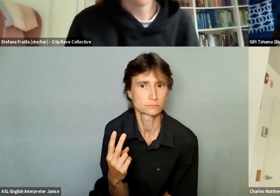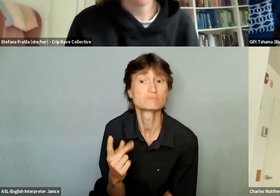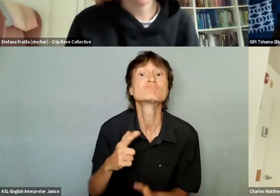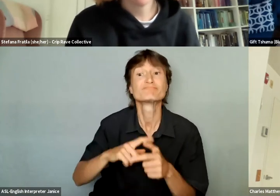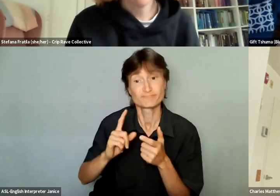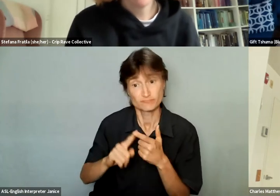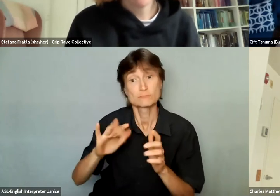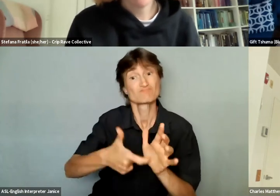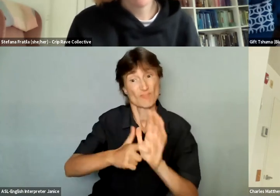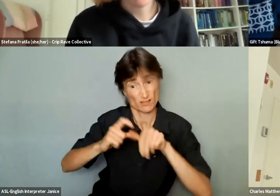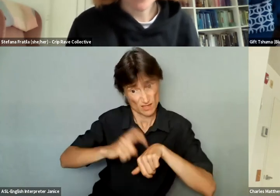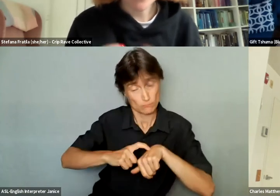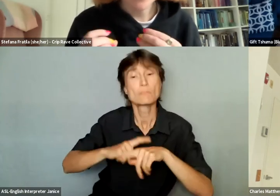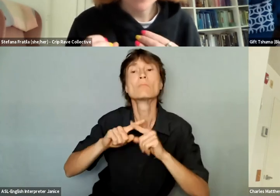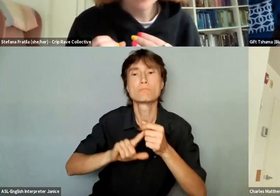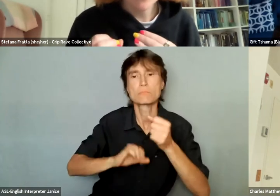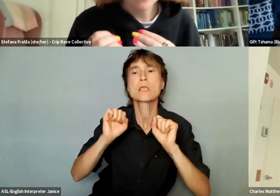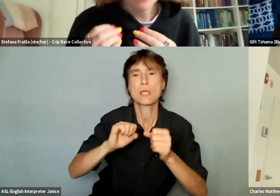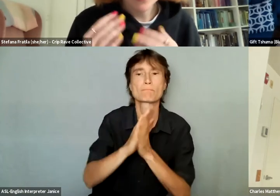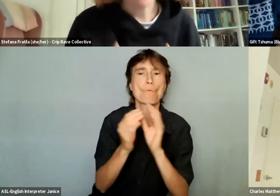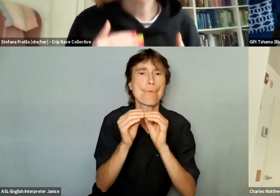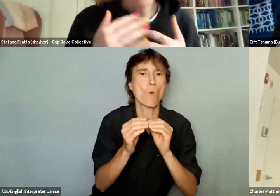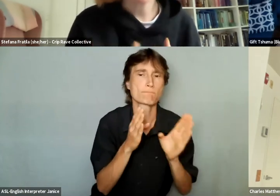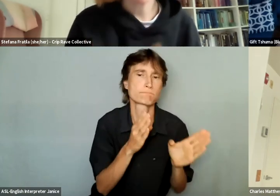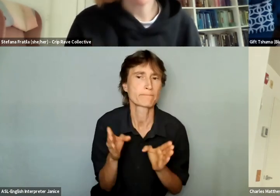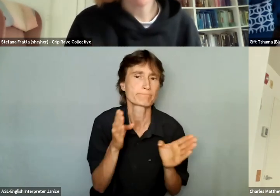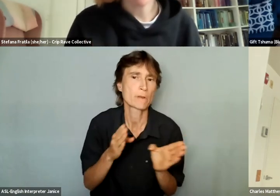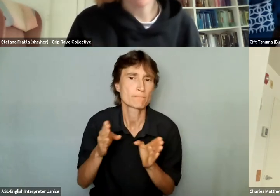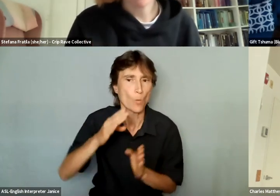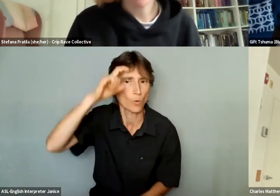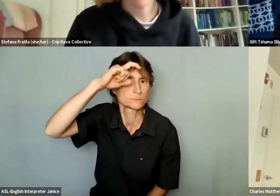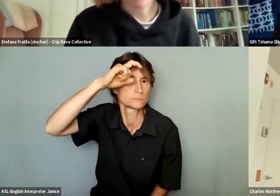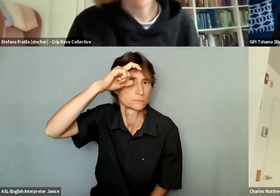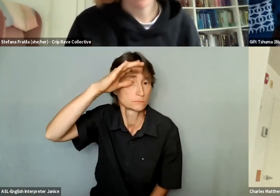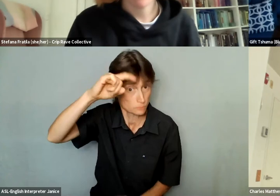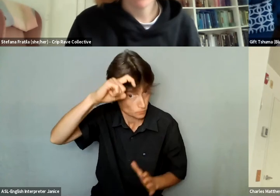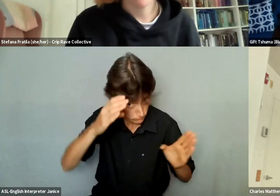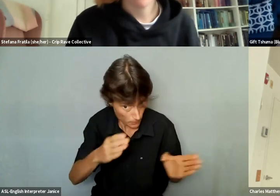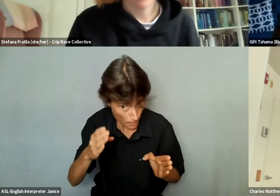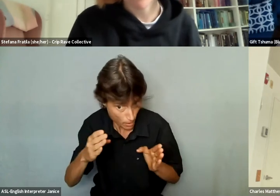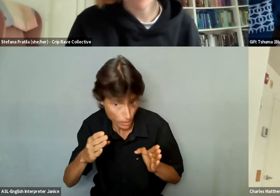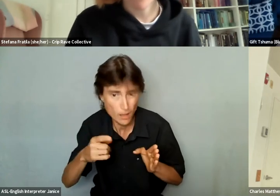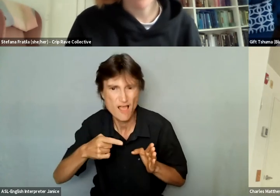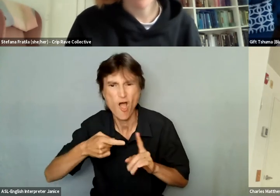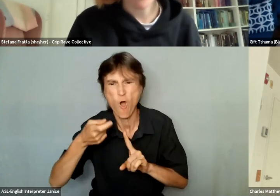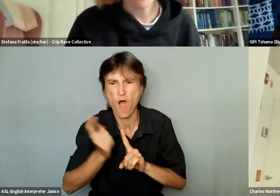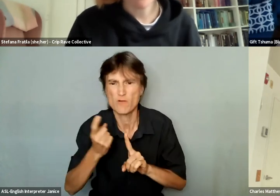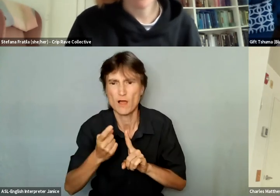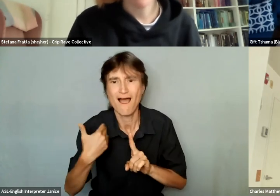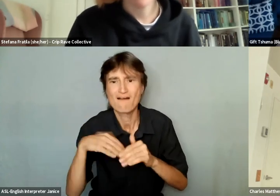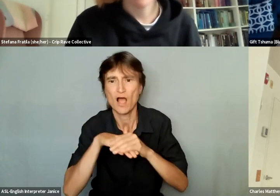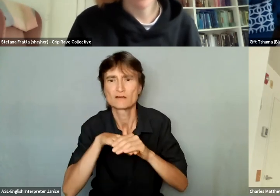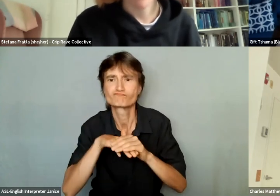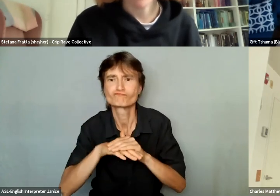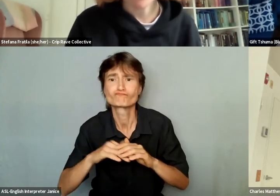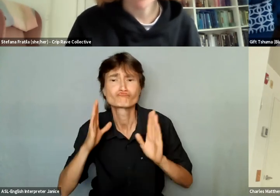again to build access into the planning of everything, of events and